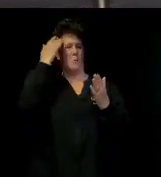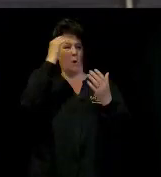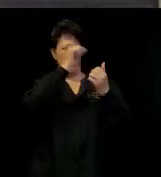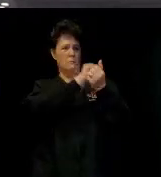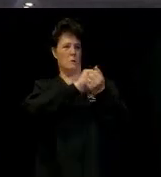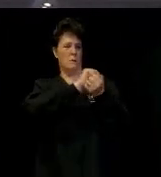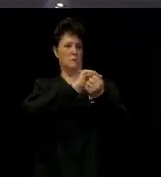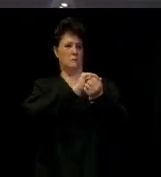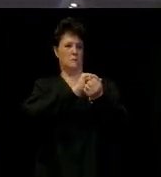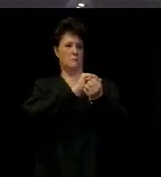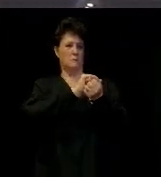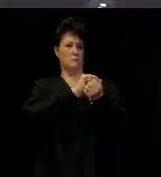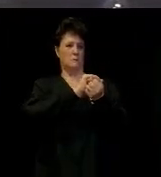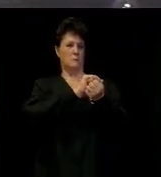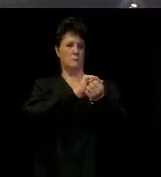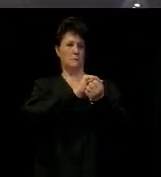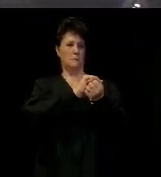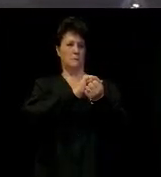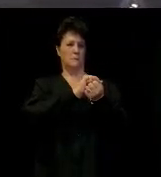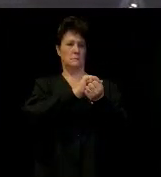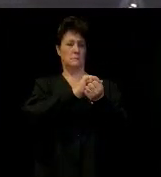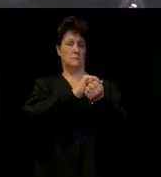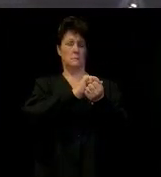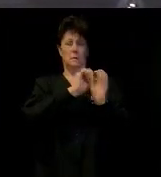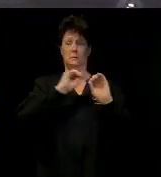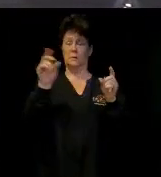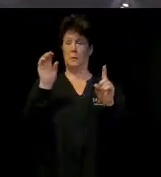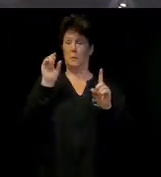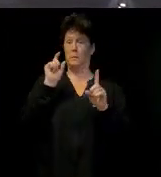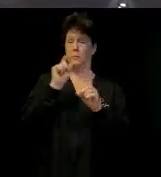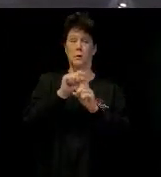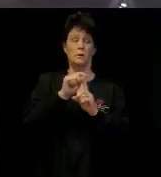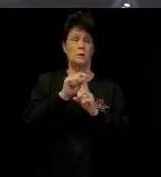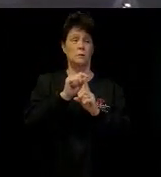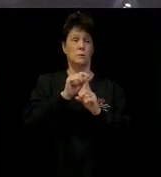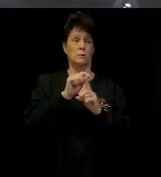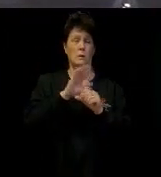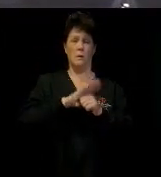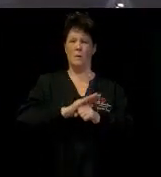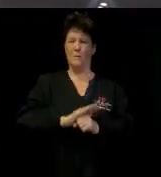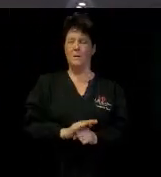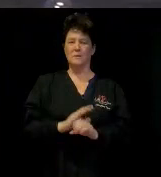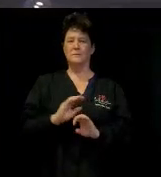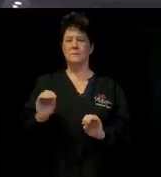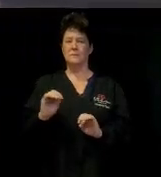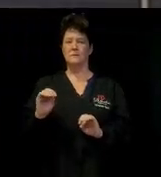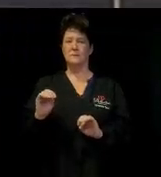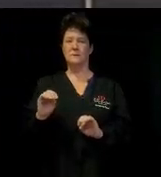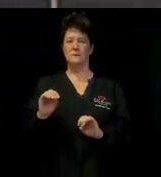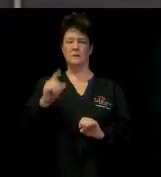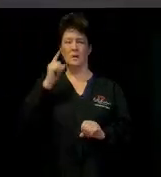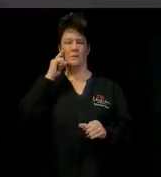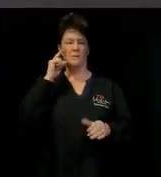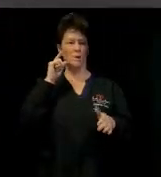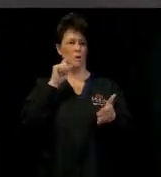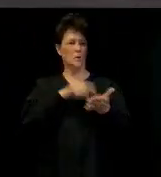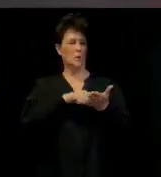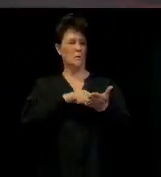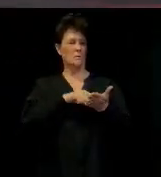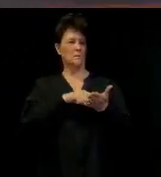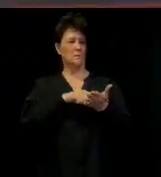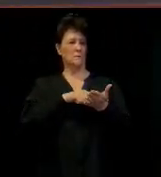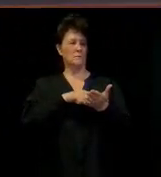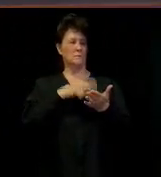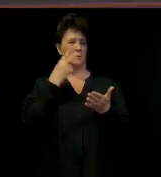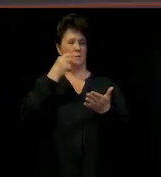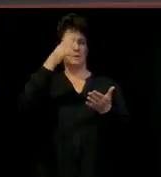because nothing else, there's no persecution. There's no pressure. Have you ever noticed that when you go through things in life, you see God sometimes